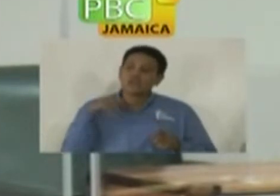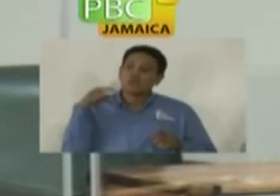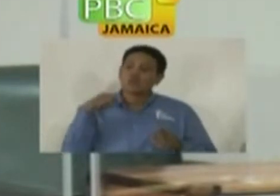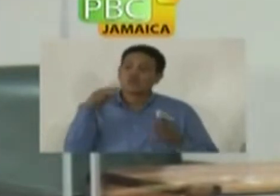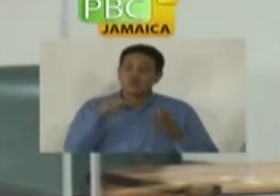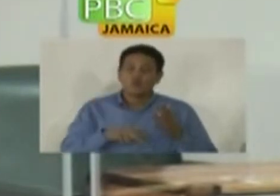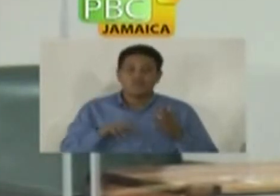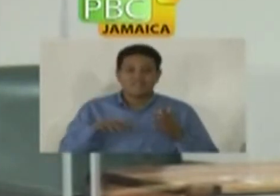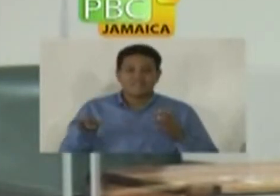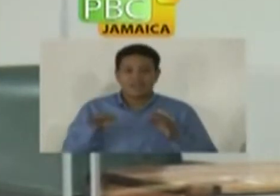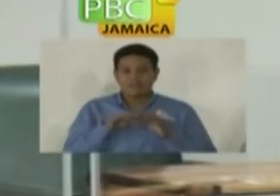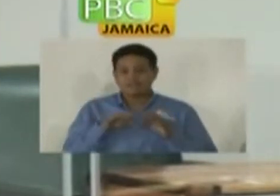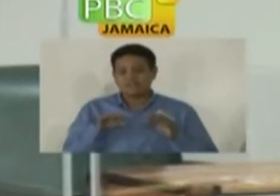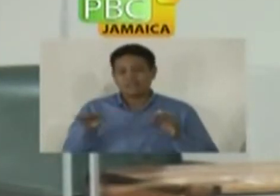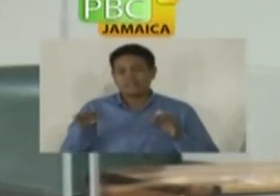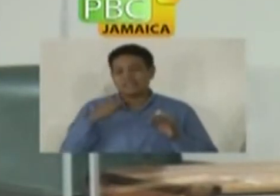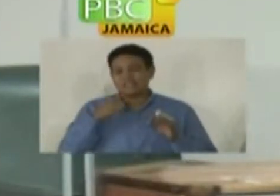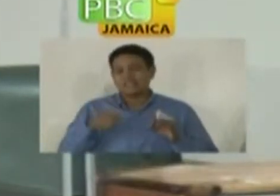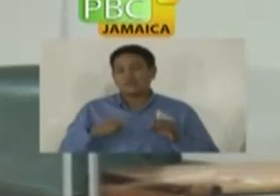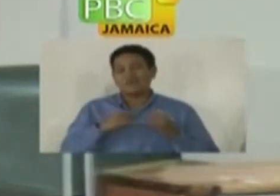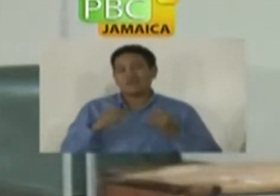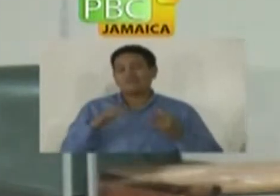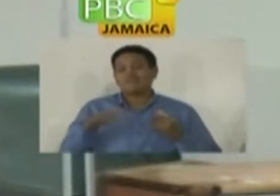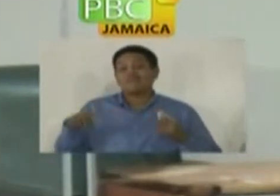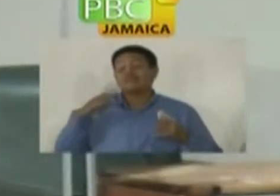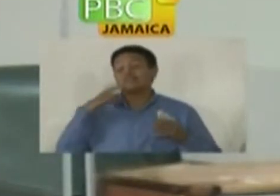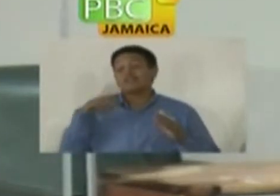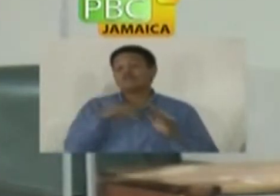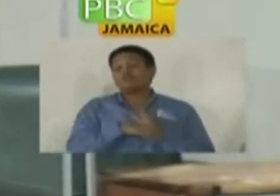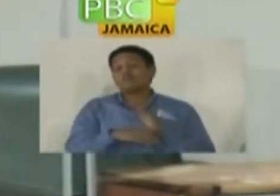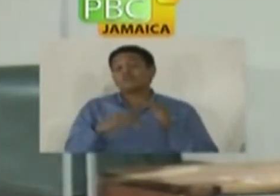55. The criminal justice system